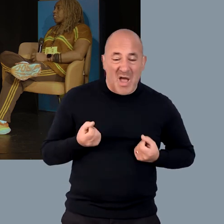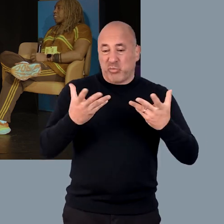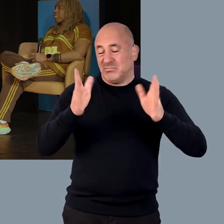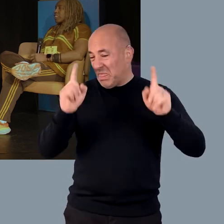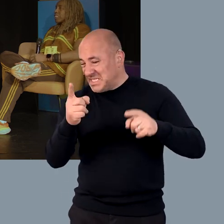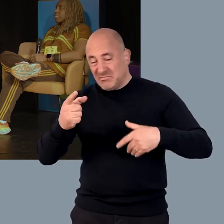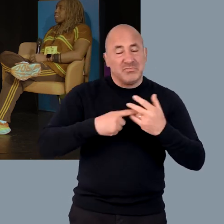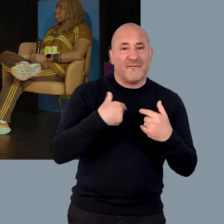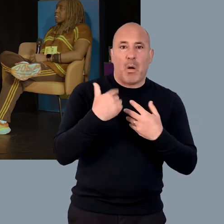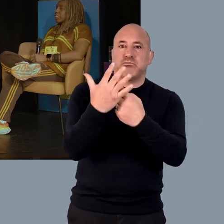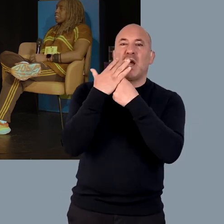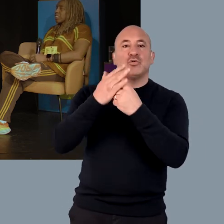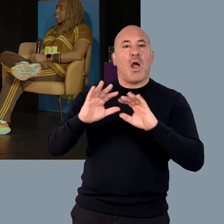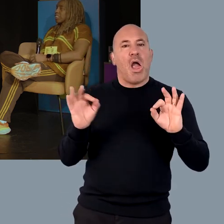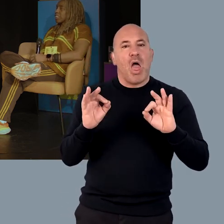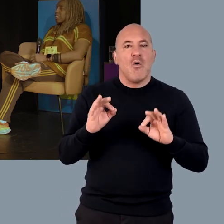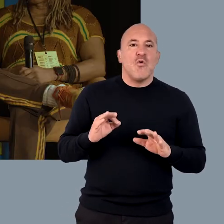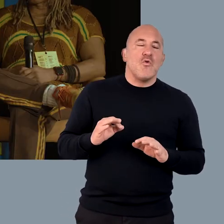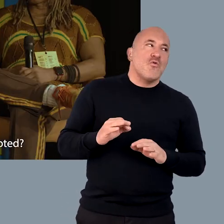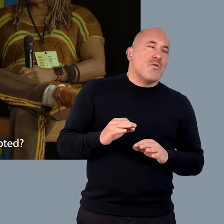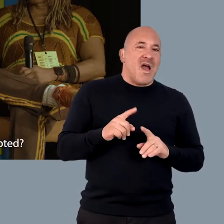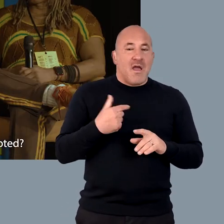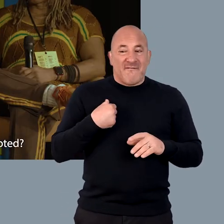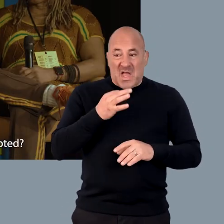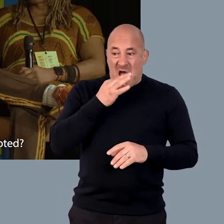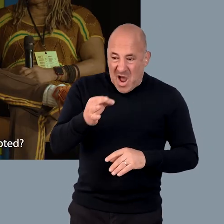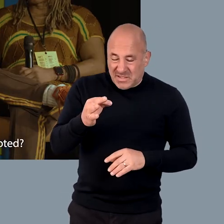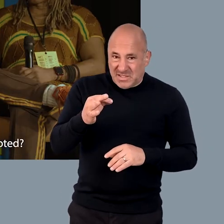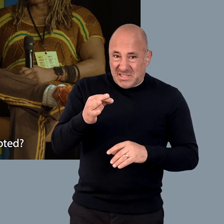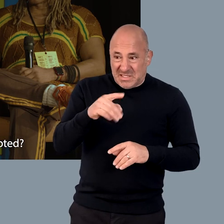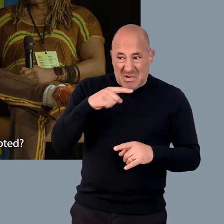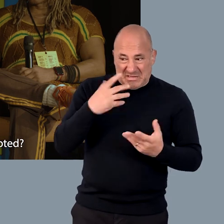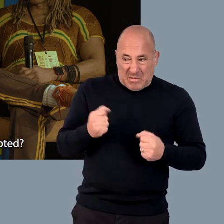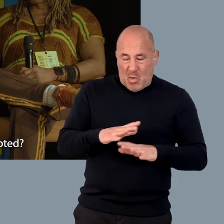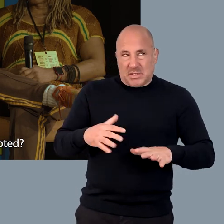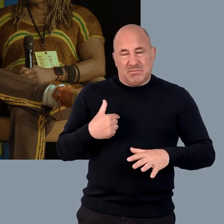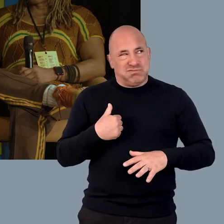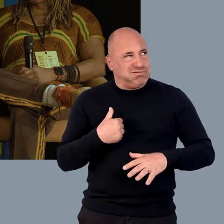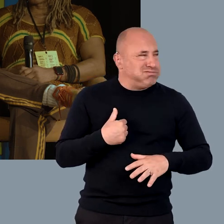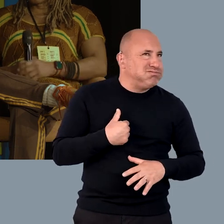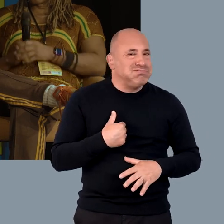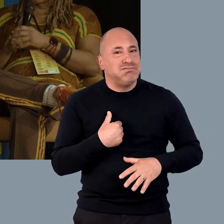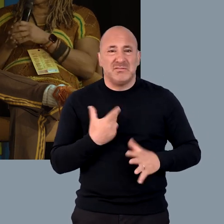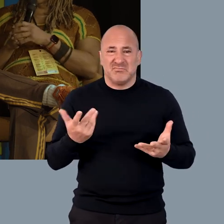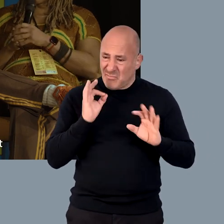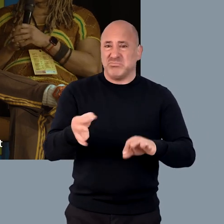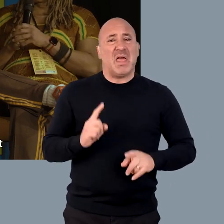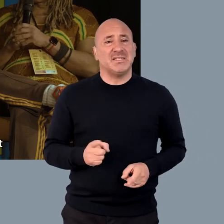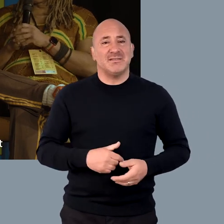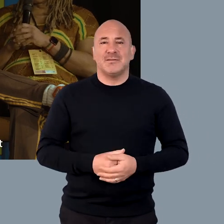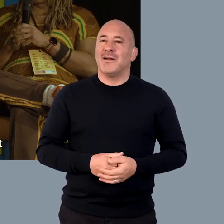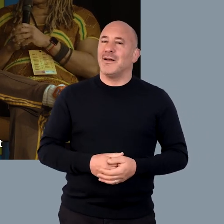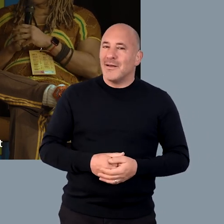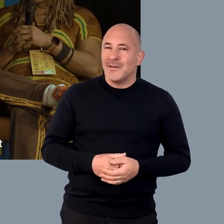And talk about it and not feel um Pressured about oh, is it going to be accepted if I ask for these things is that